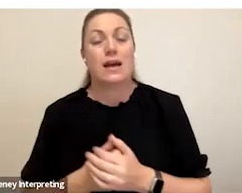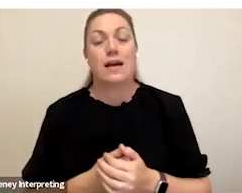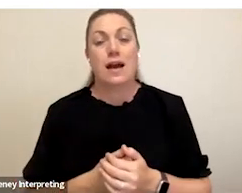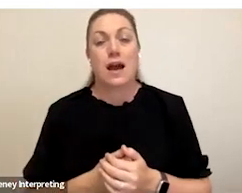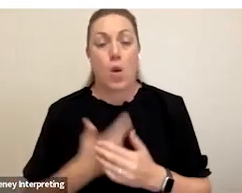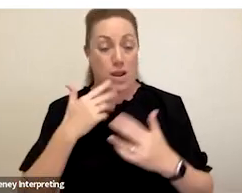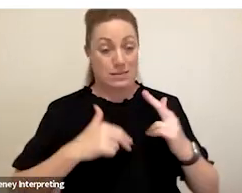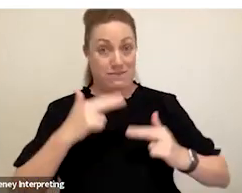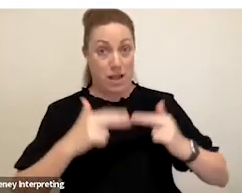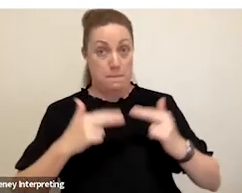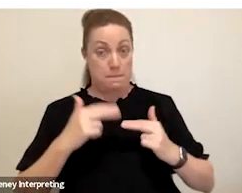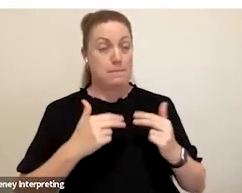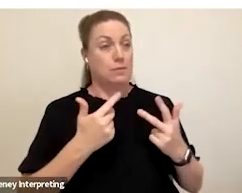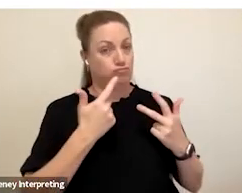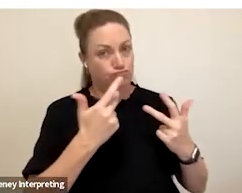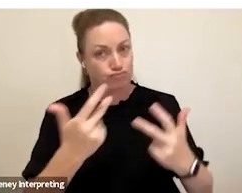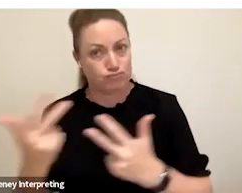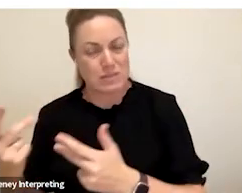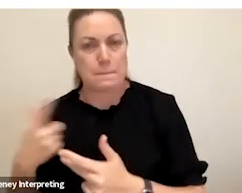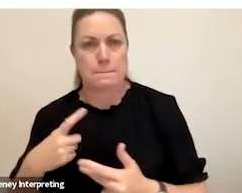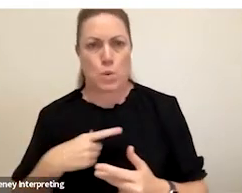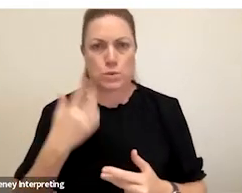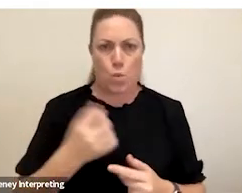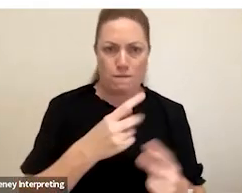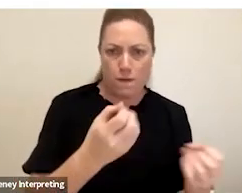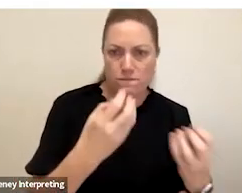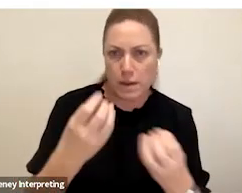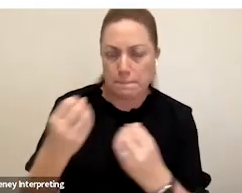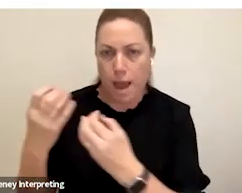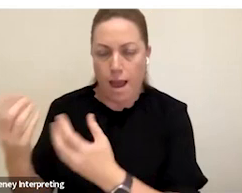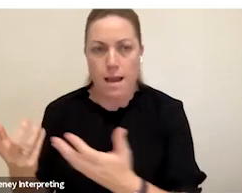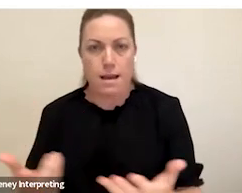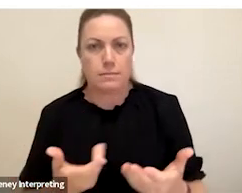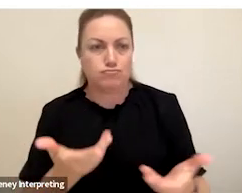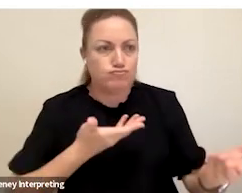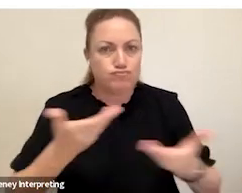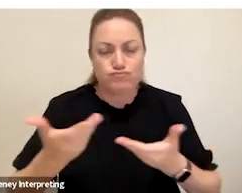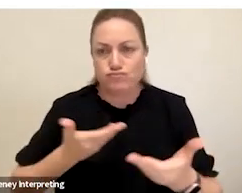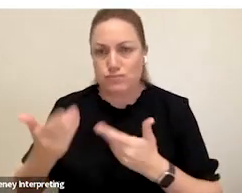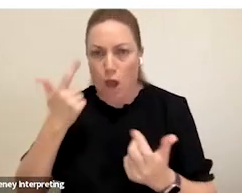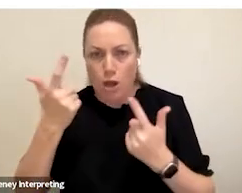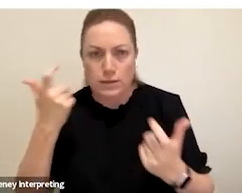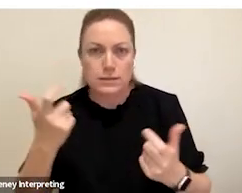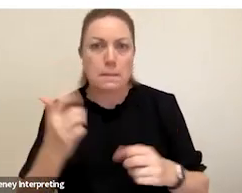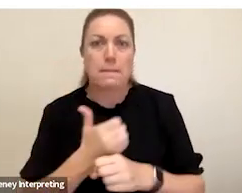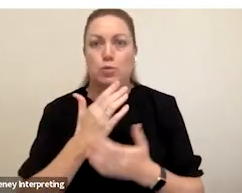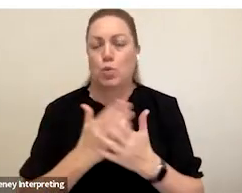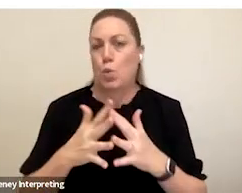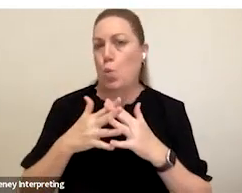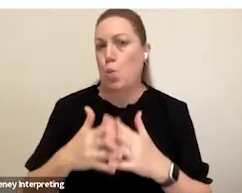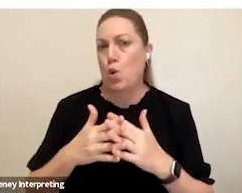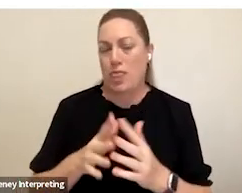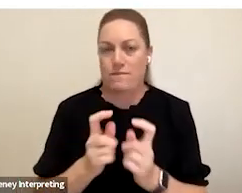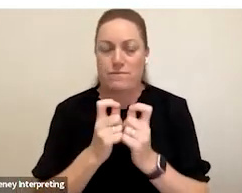that's because we need your voice and we need your feedback and your input to make them really useful to you. There are